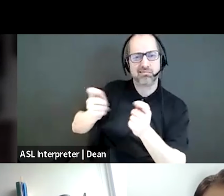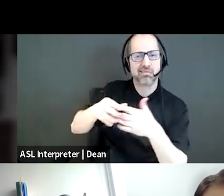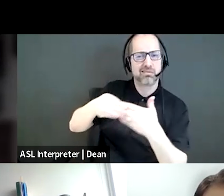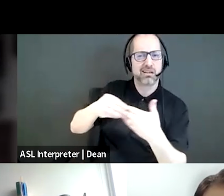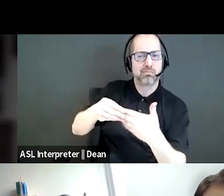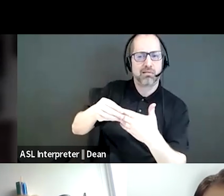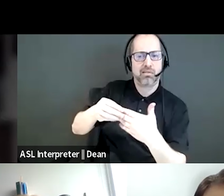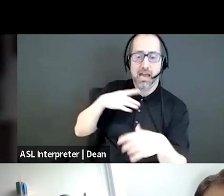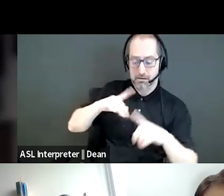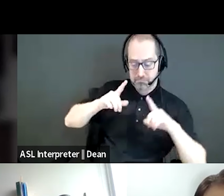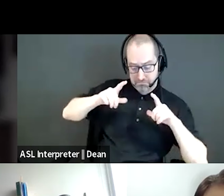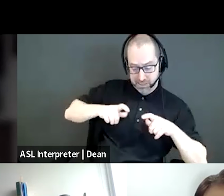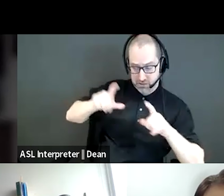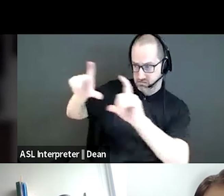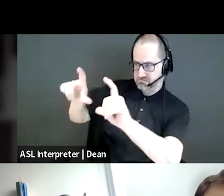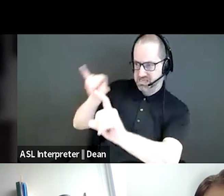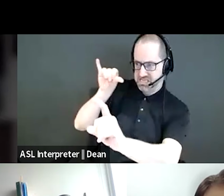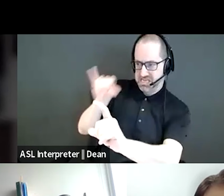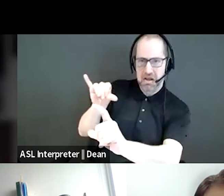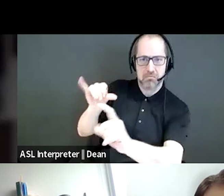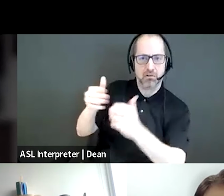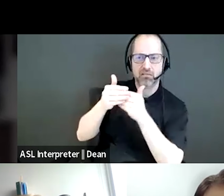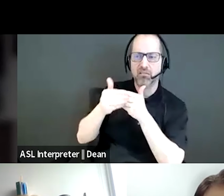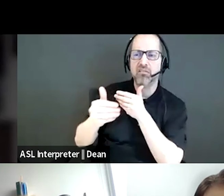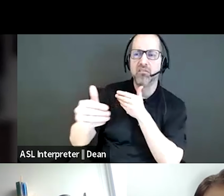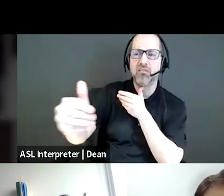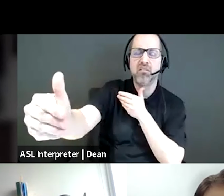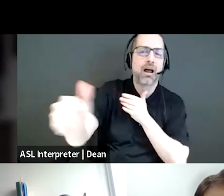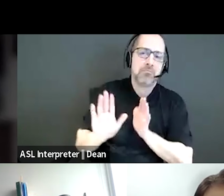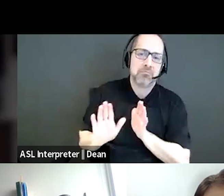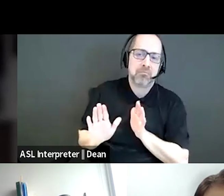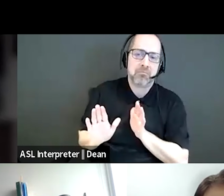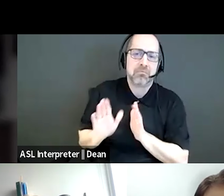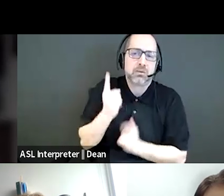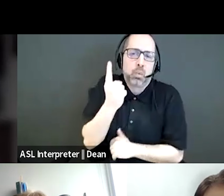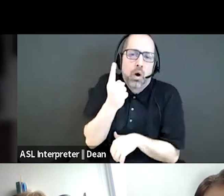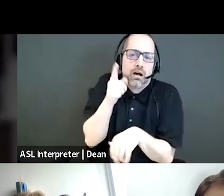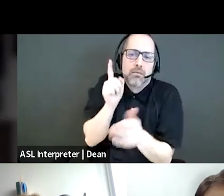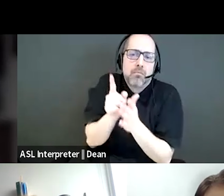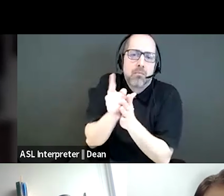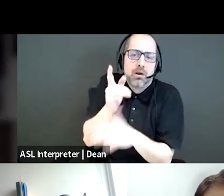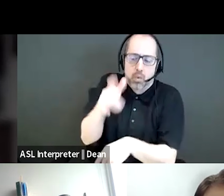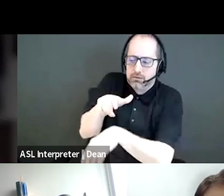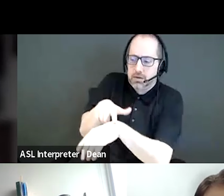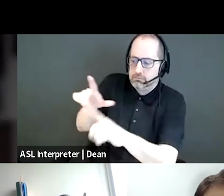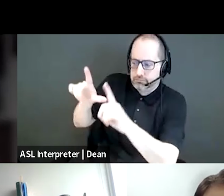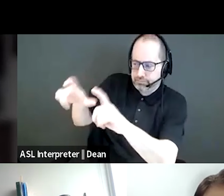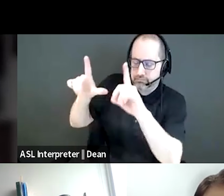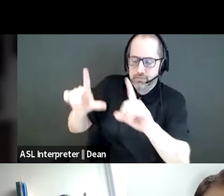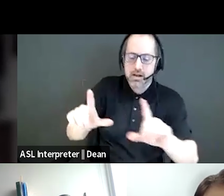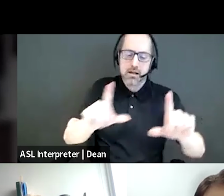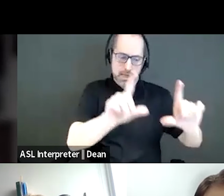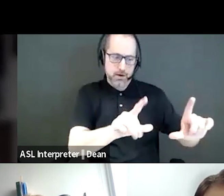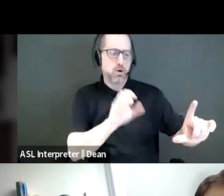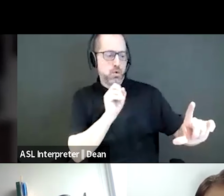change a whole lot over time, it is a snapshot, and it's one part or one tool that can be used in